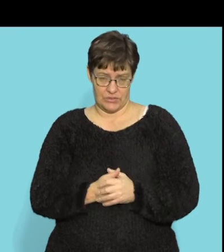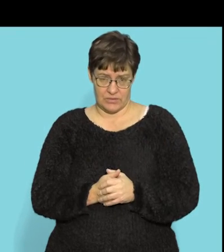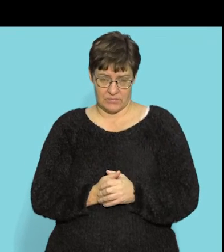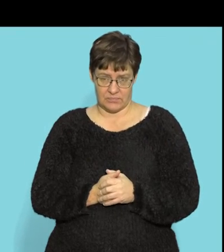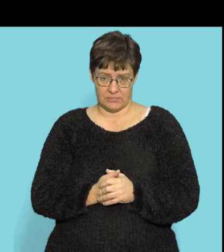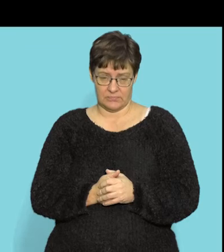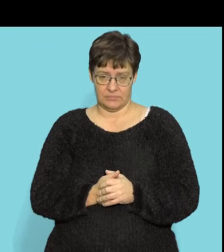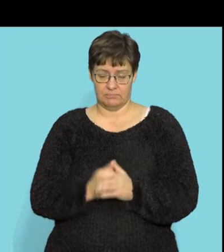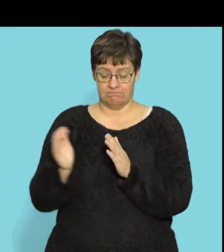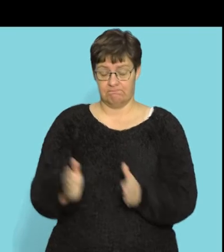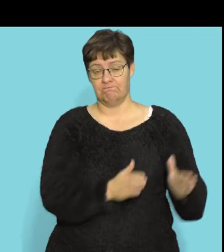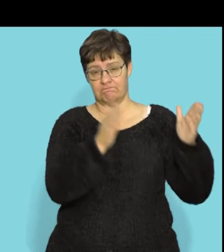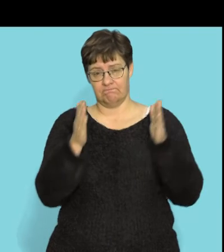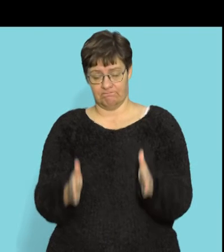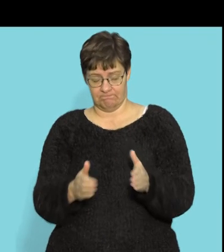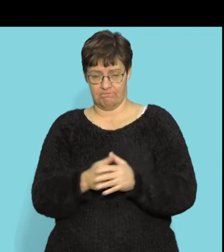And then